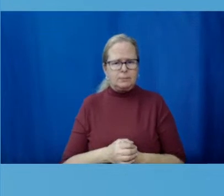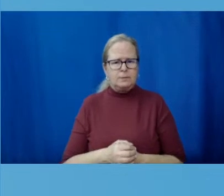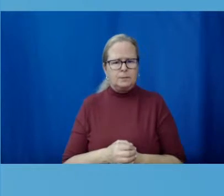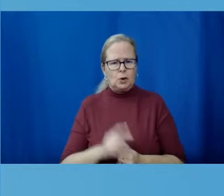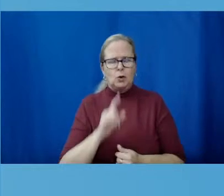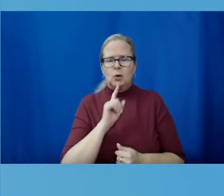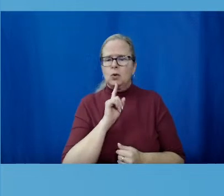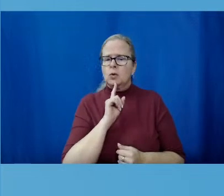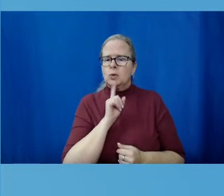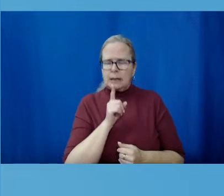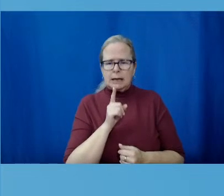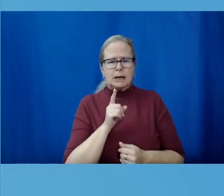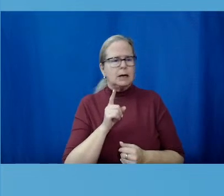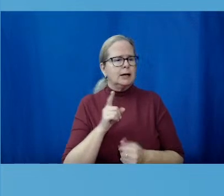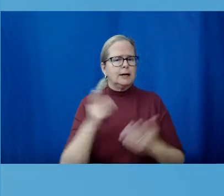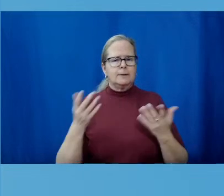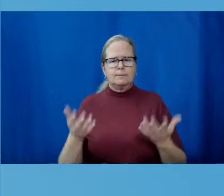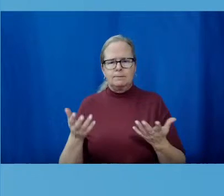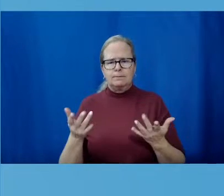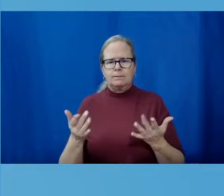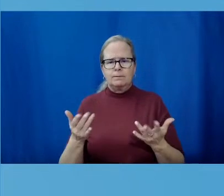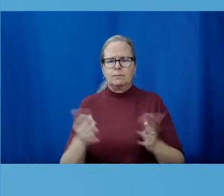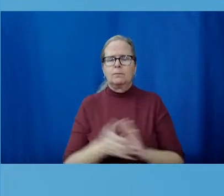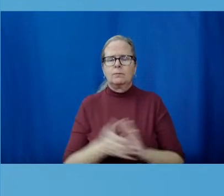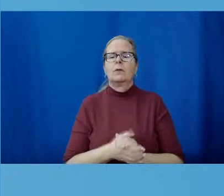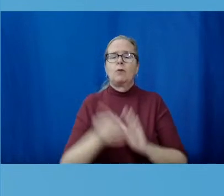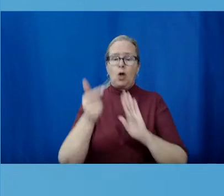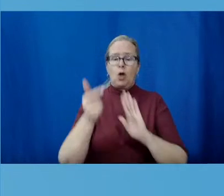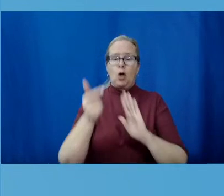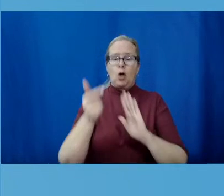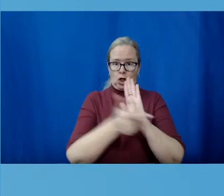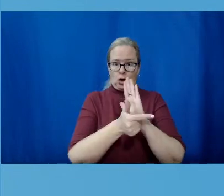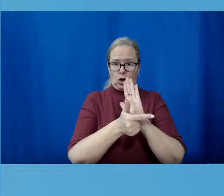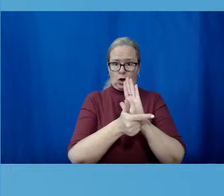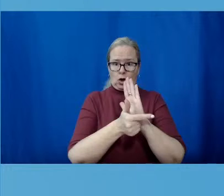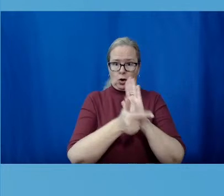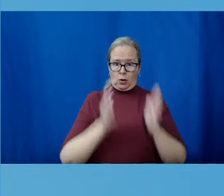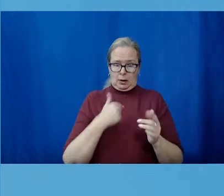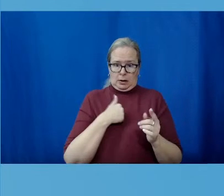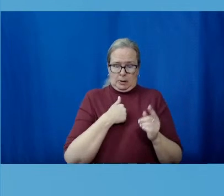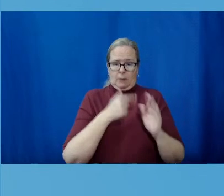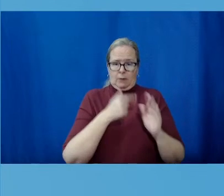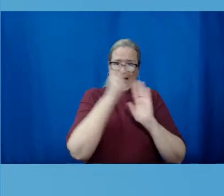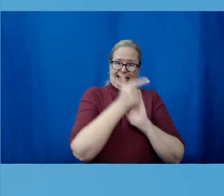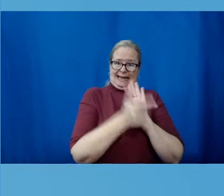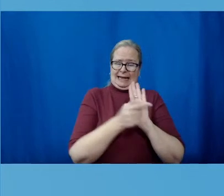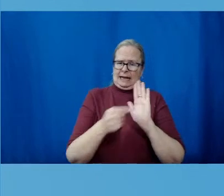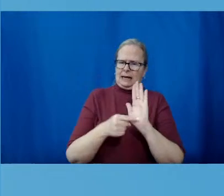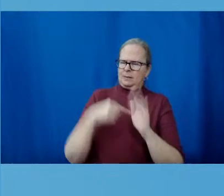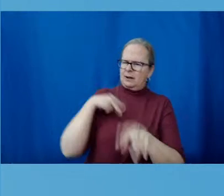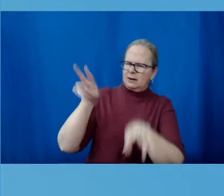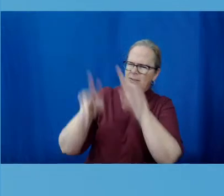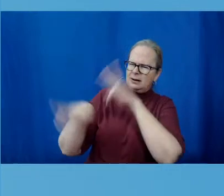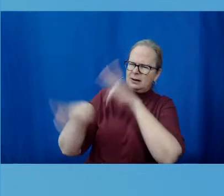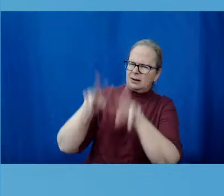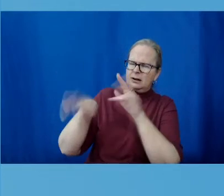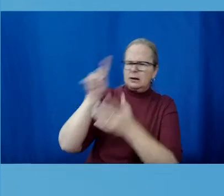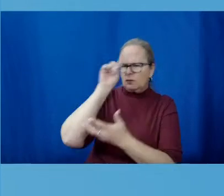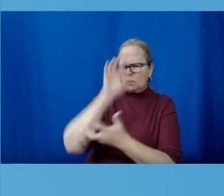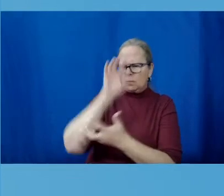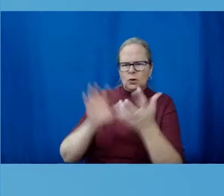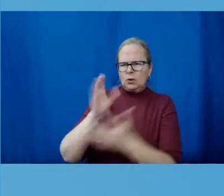a lawyer, it's not very confusing. She has very clear authority under Section 29 of the Act